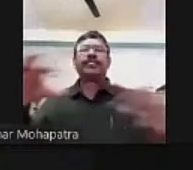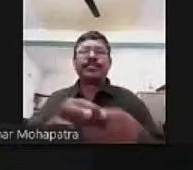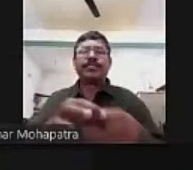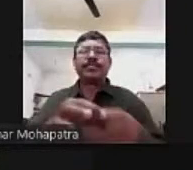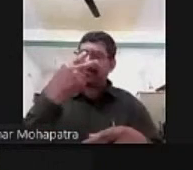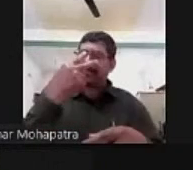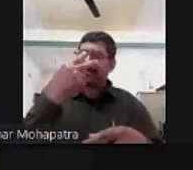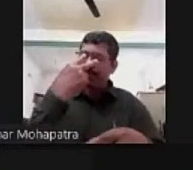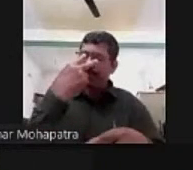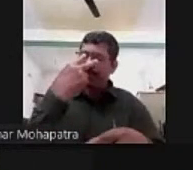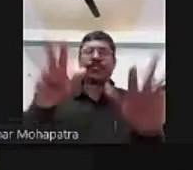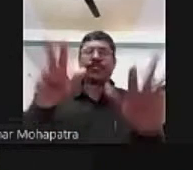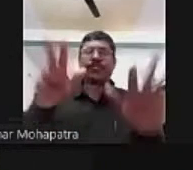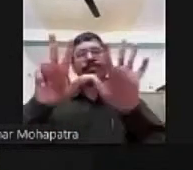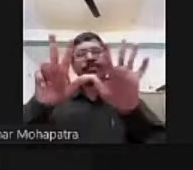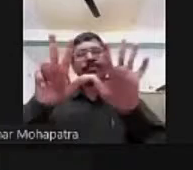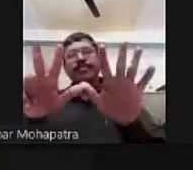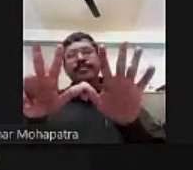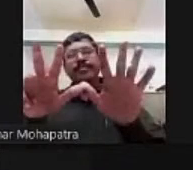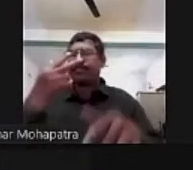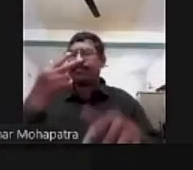people with us,